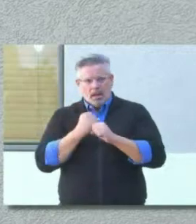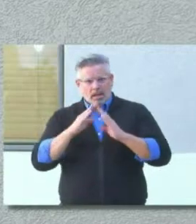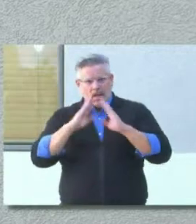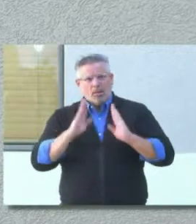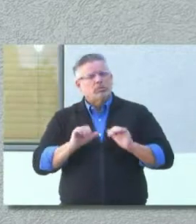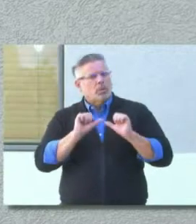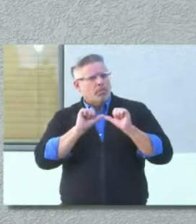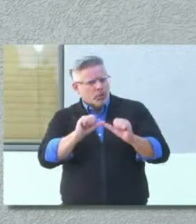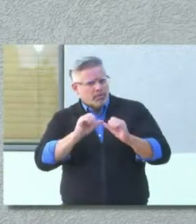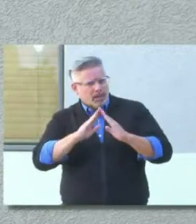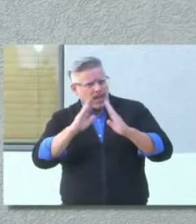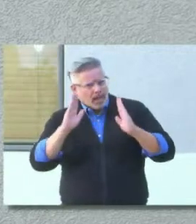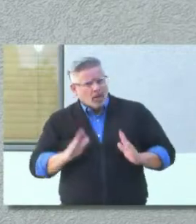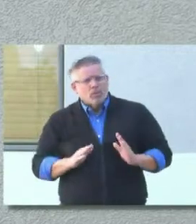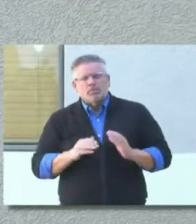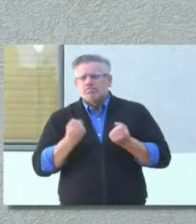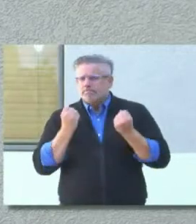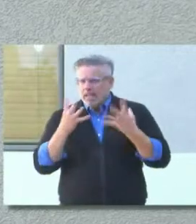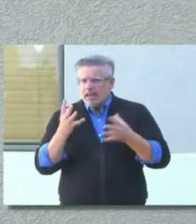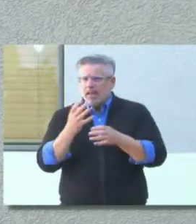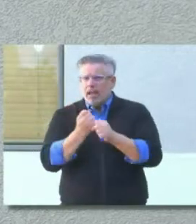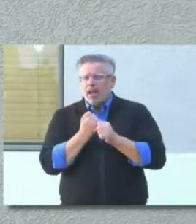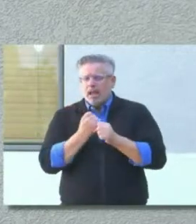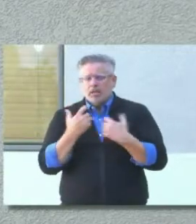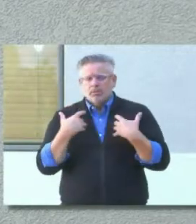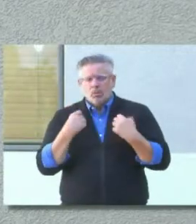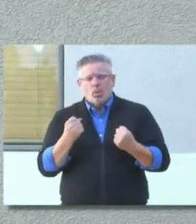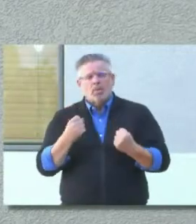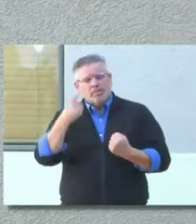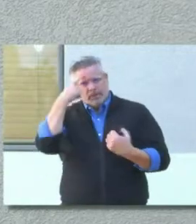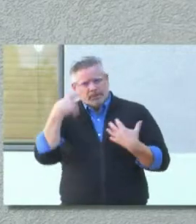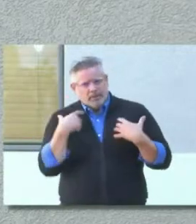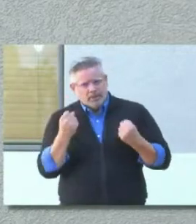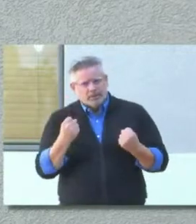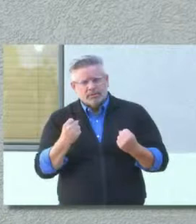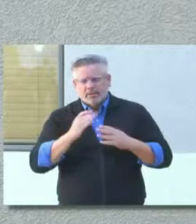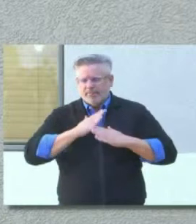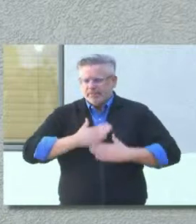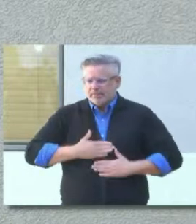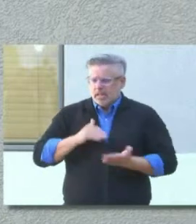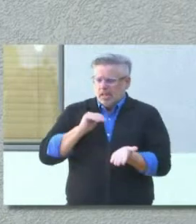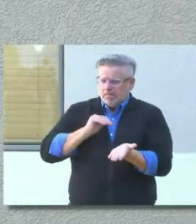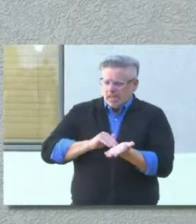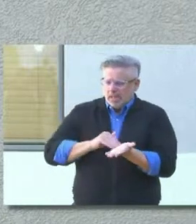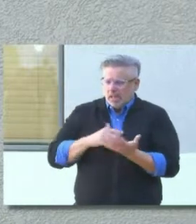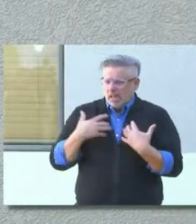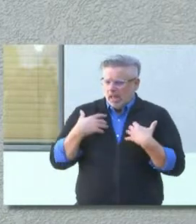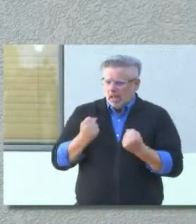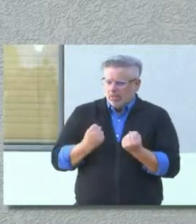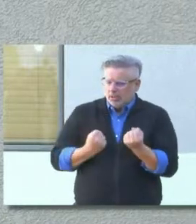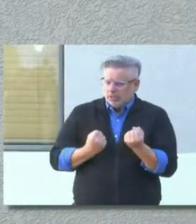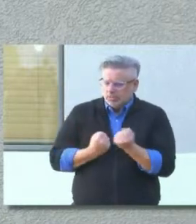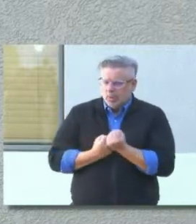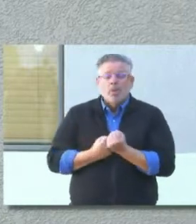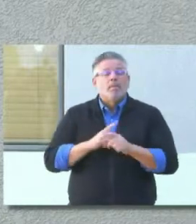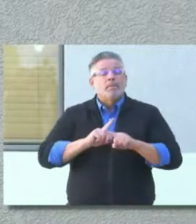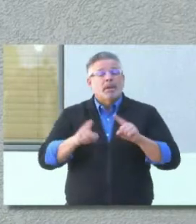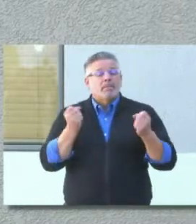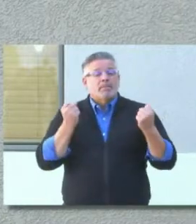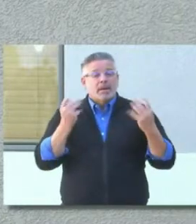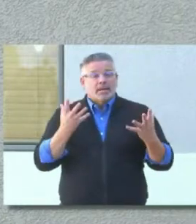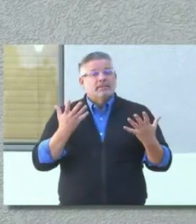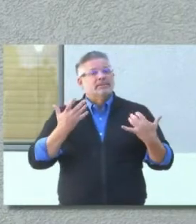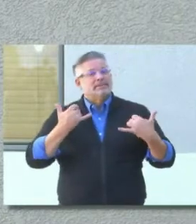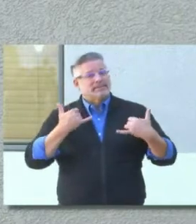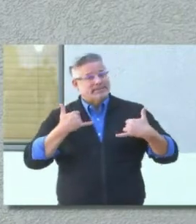permanent housing, many getting support, behavioral health support, physical health support, but many